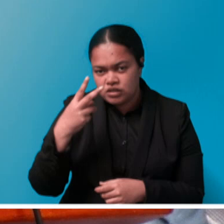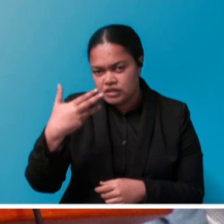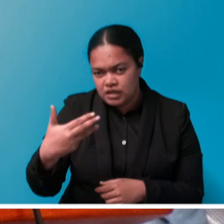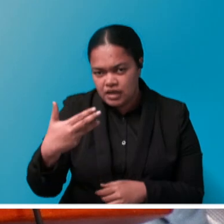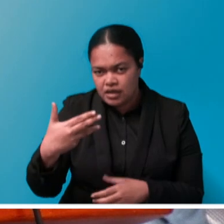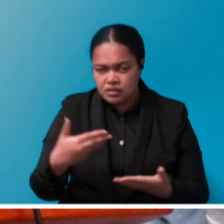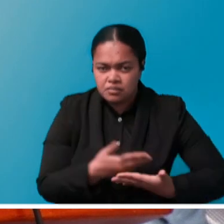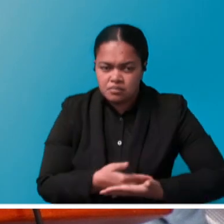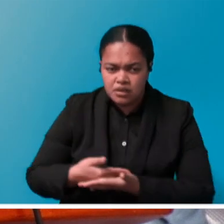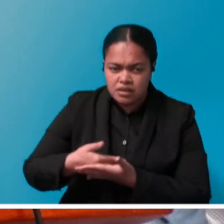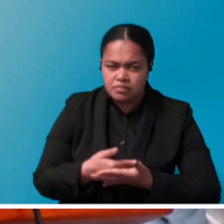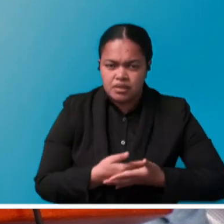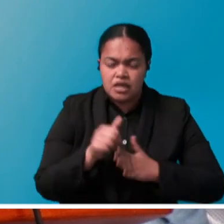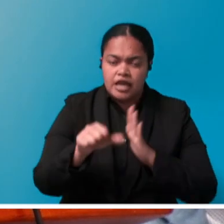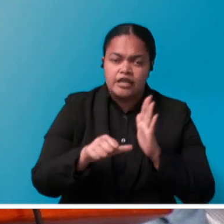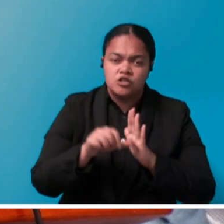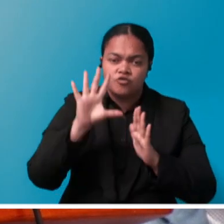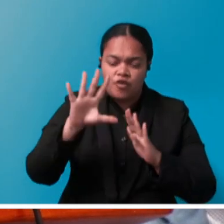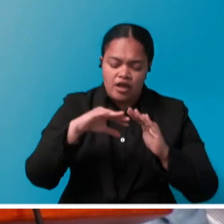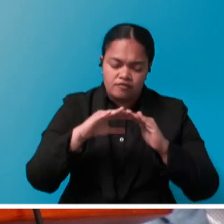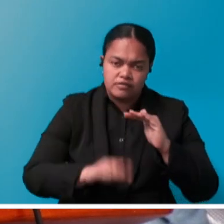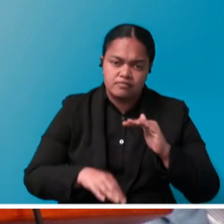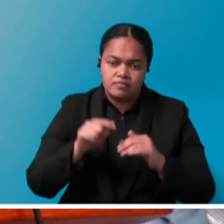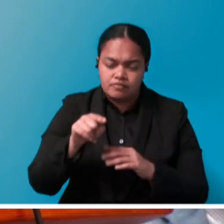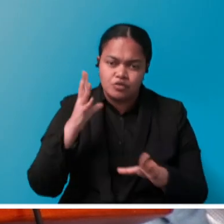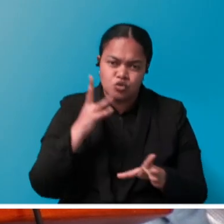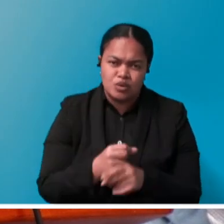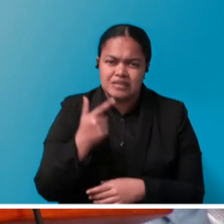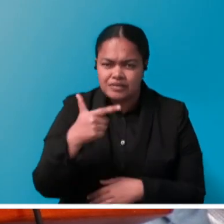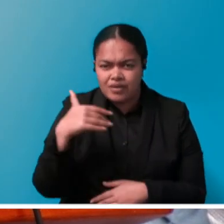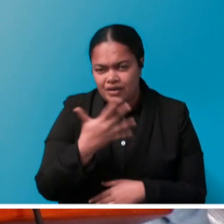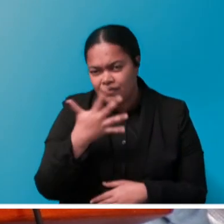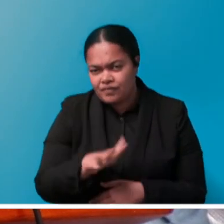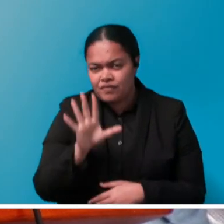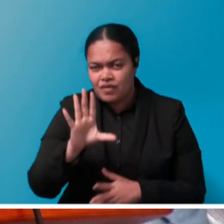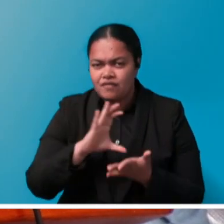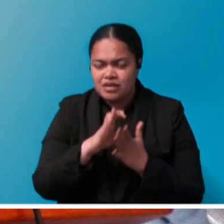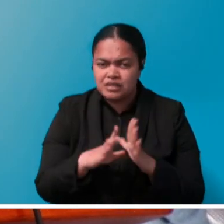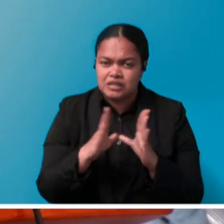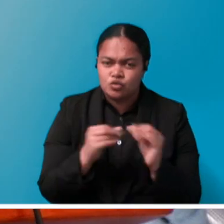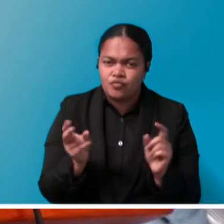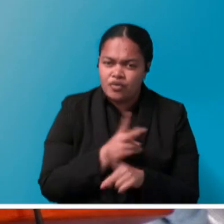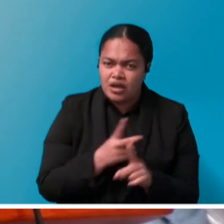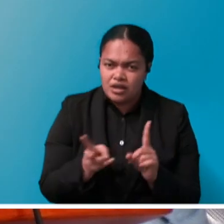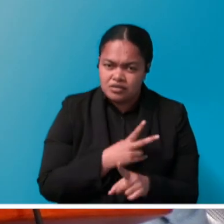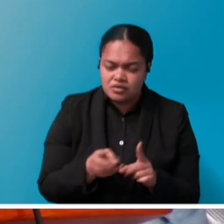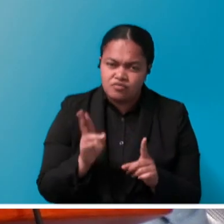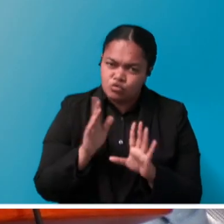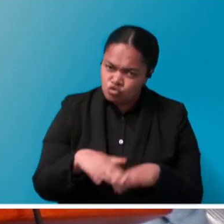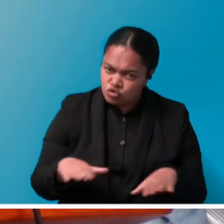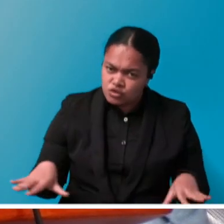infants below the age of 5 years. That was a total of 755 cases of sexual violence against children, Mr.